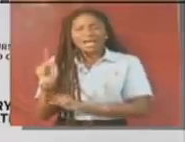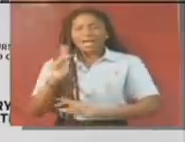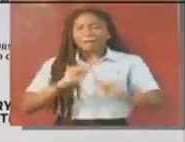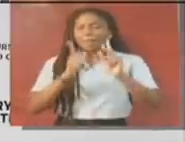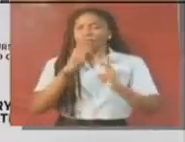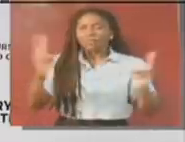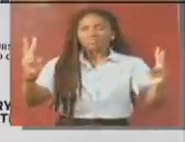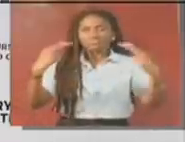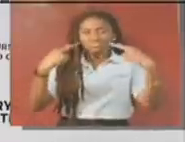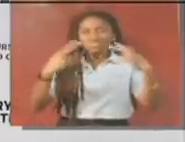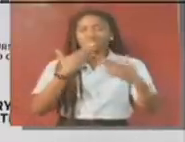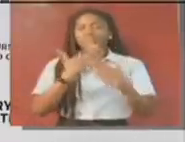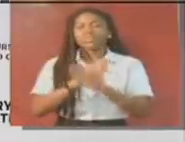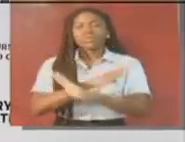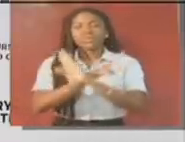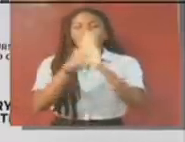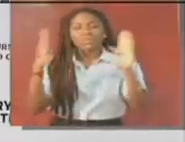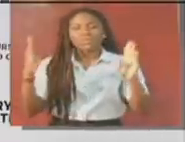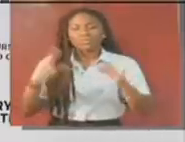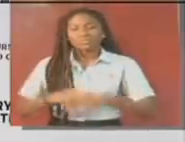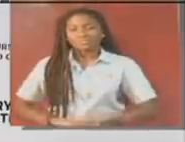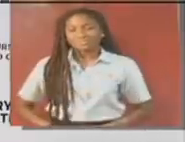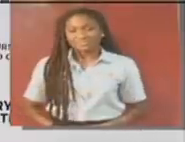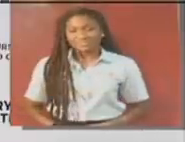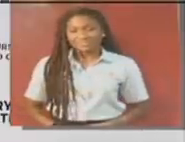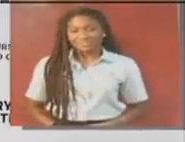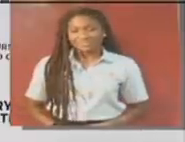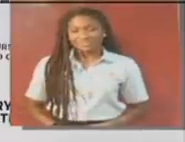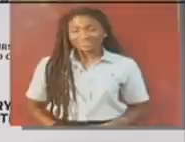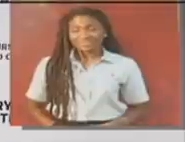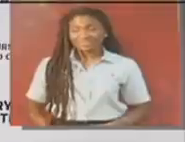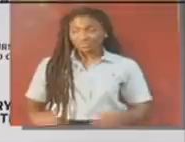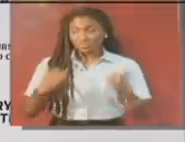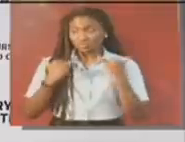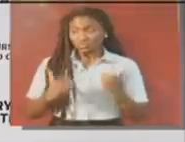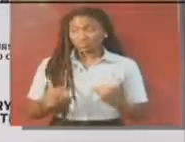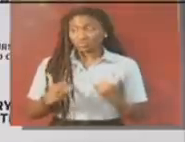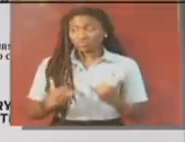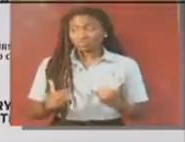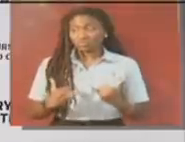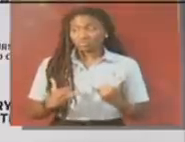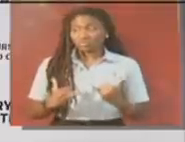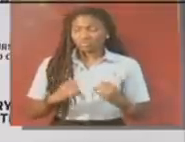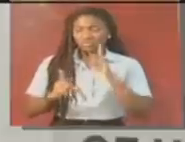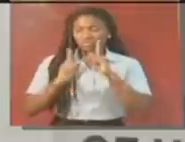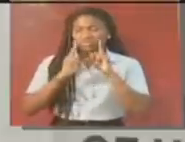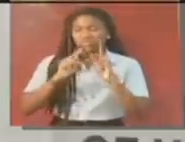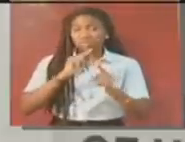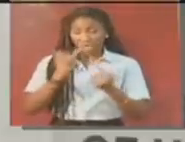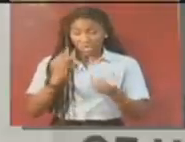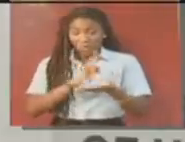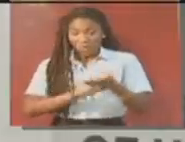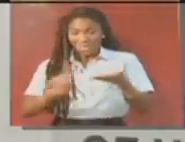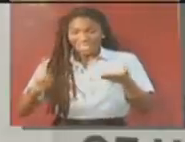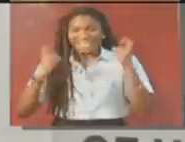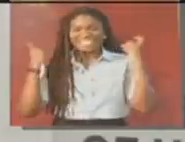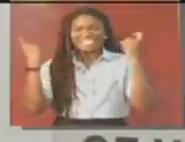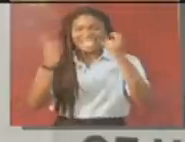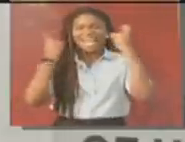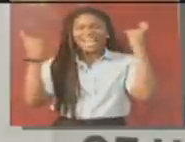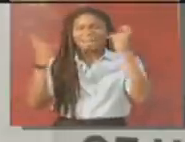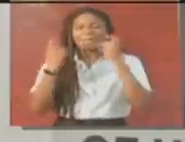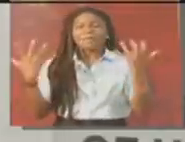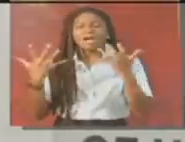public. We are now in the midst of Vaccination Week of the Americas. This year, it is being celebrated during the